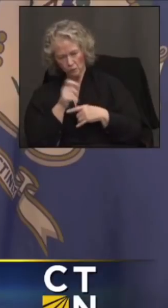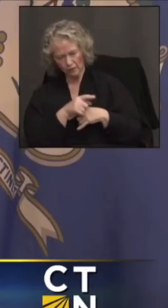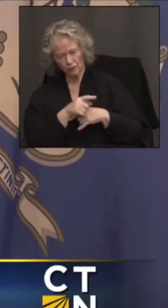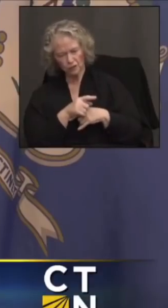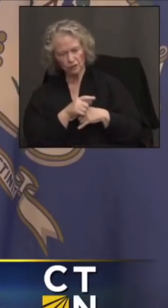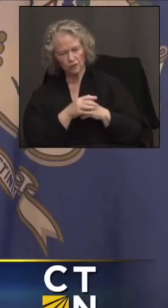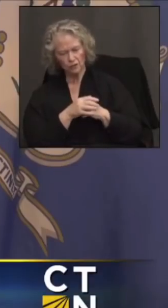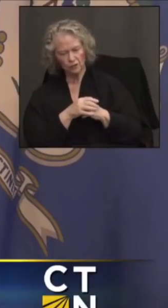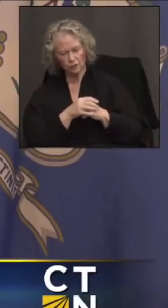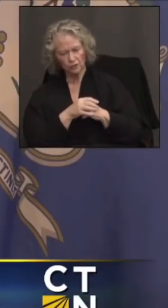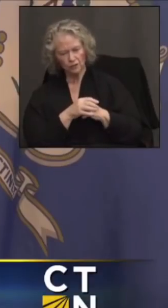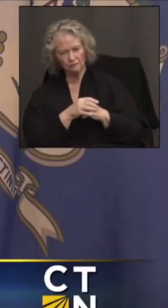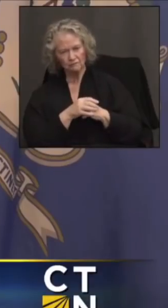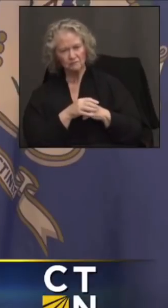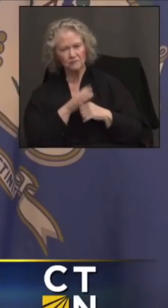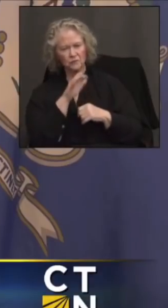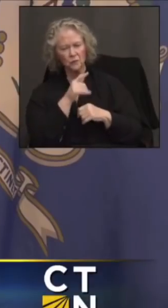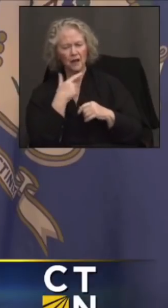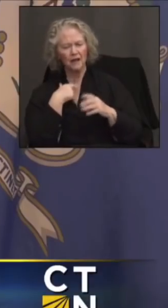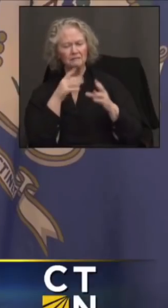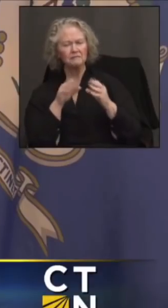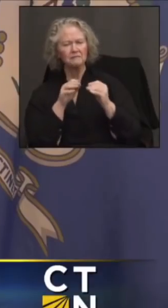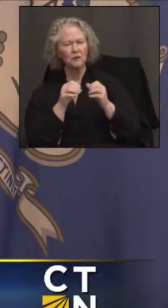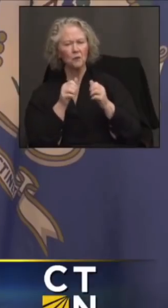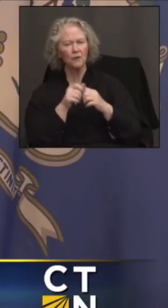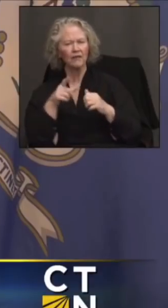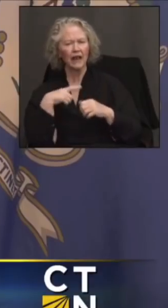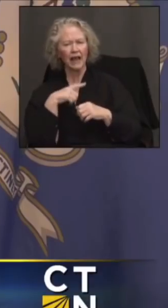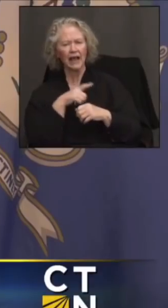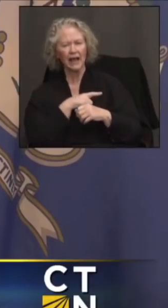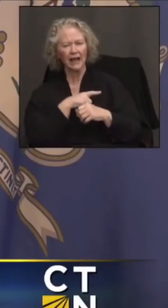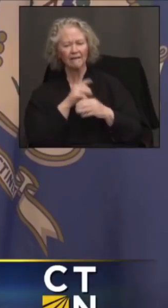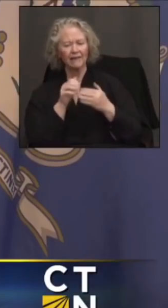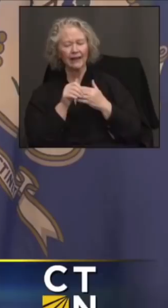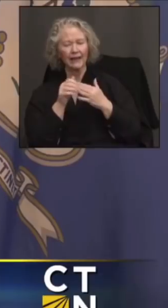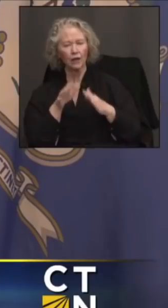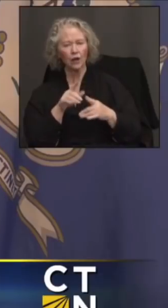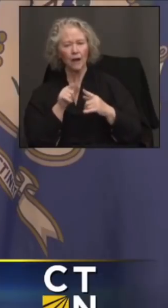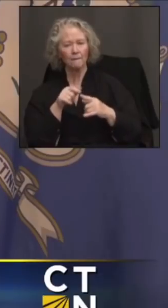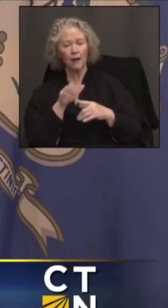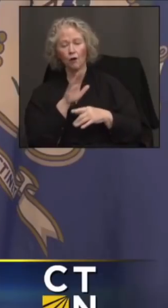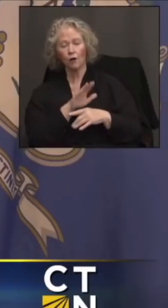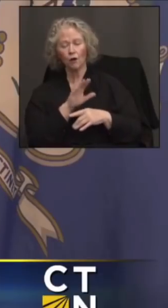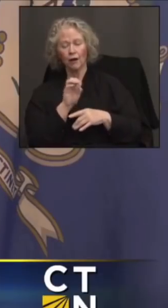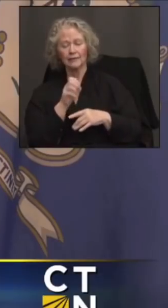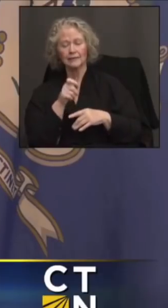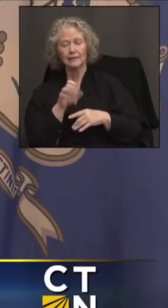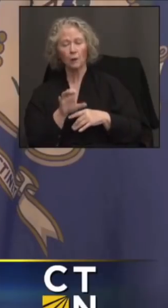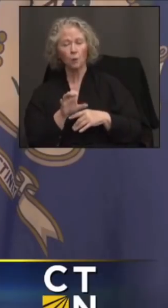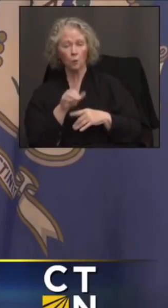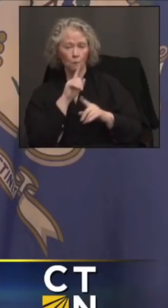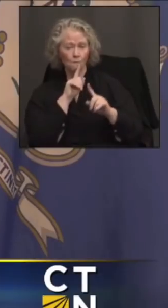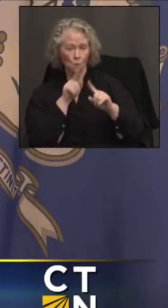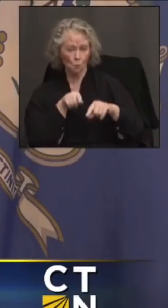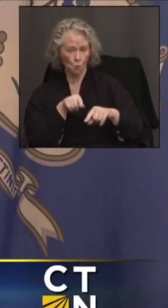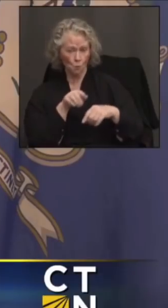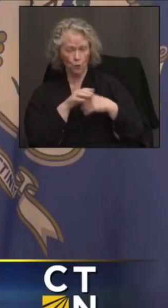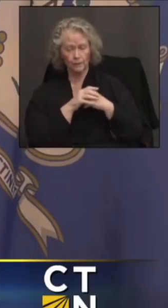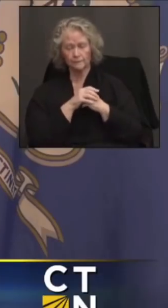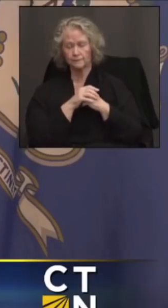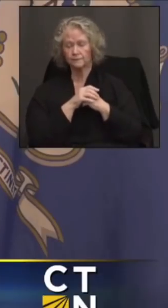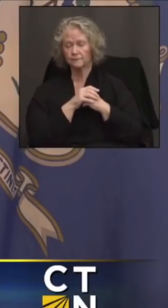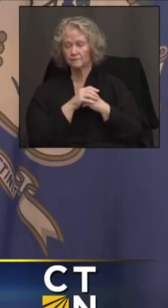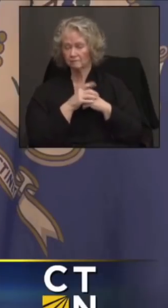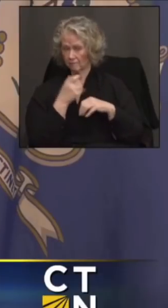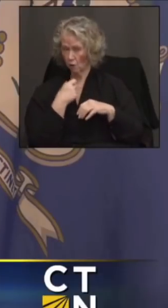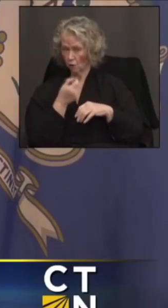about your teleconference meeting with the legislative leaders about the executive orders. My understanding is